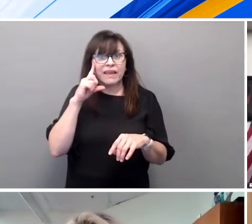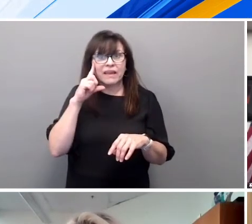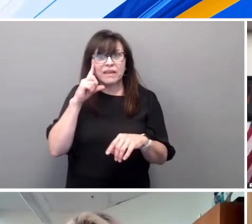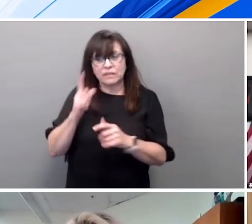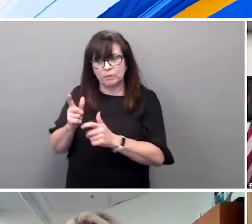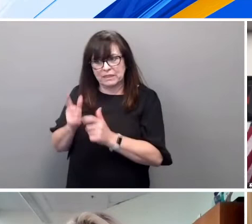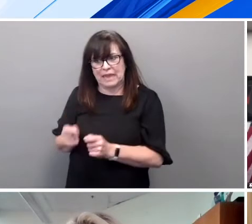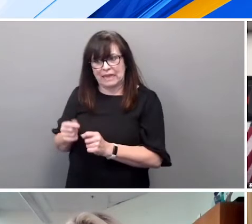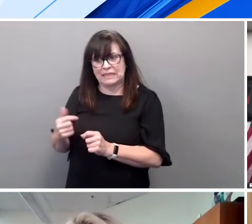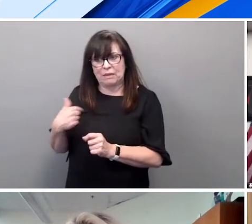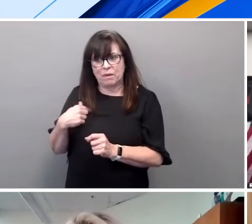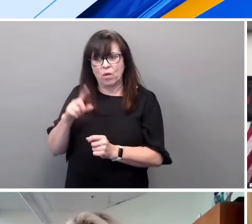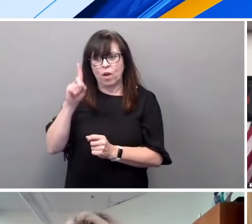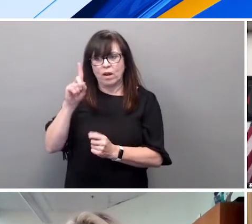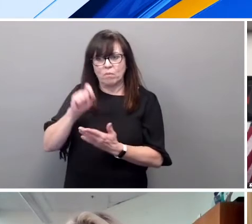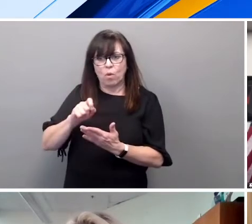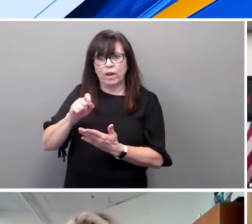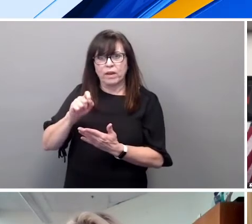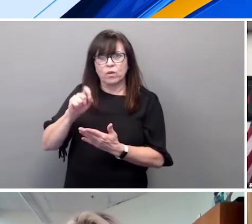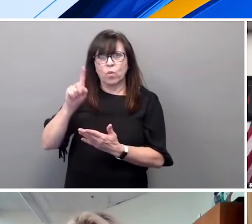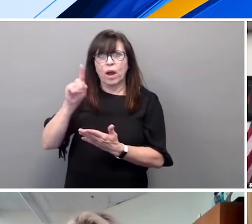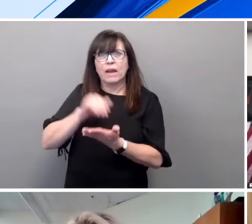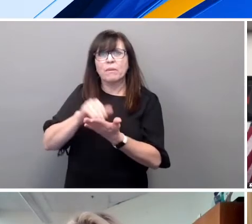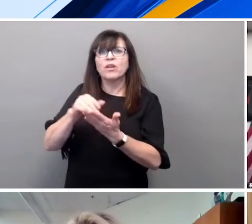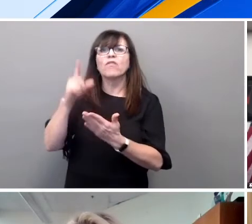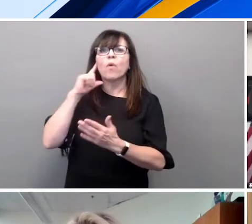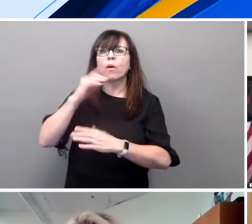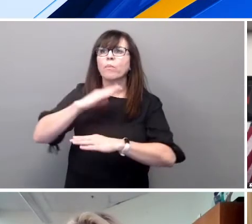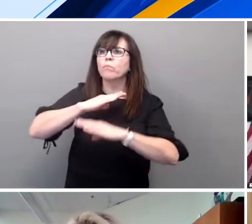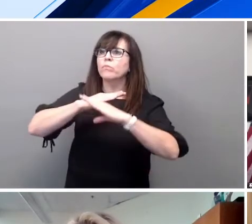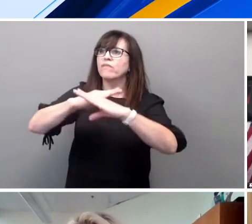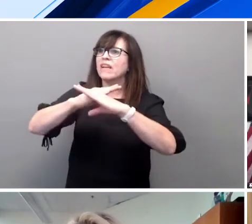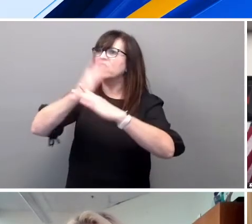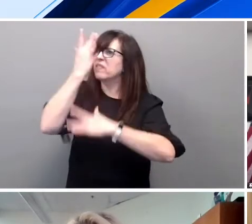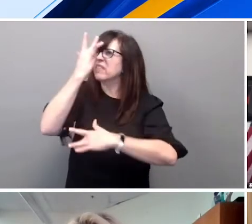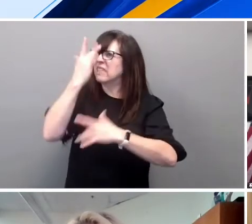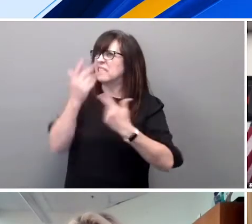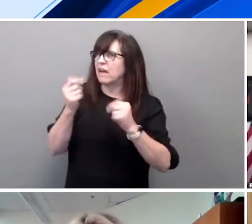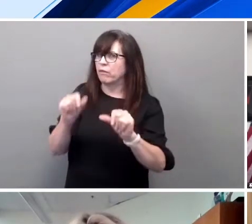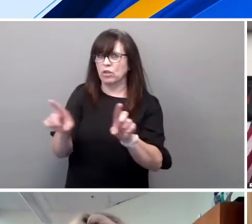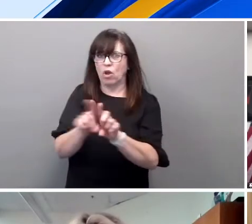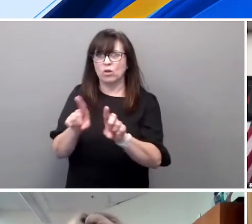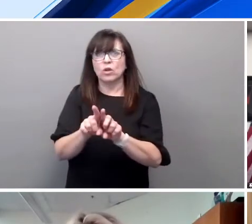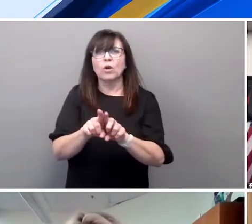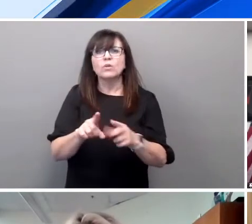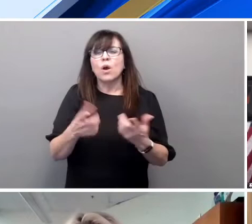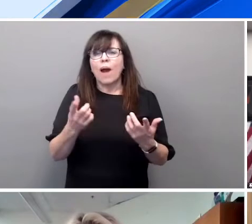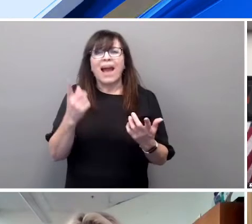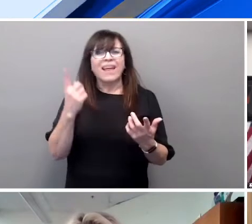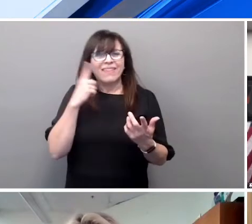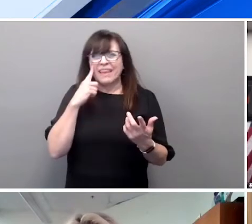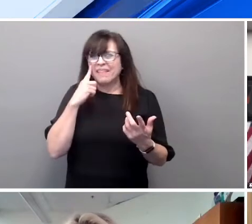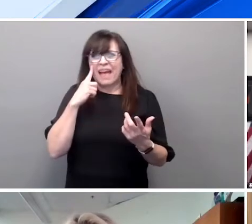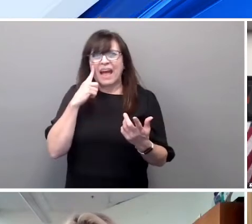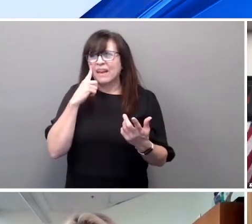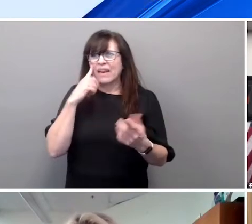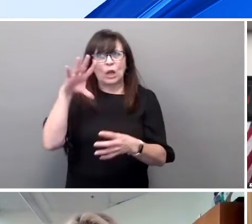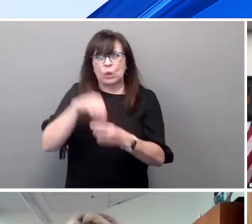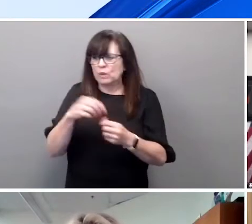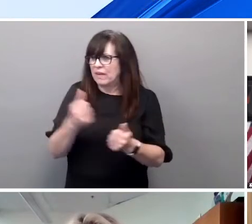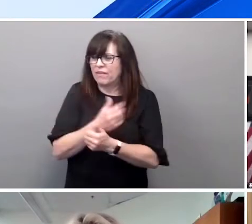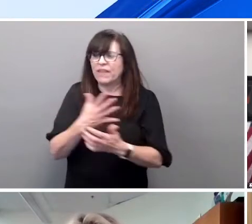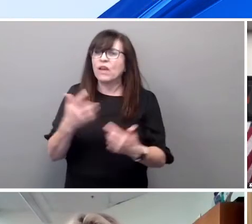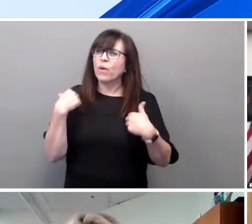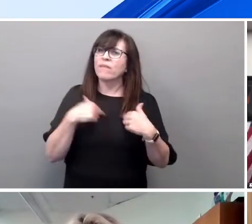was 1.1 million for disease prevention efforts as well. So I think that just about covers it. We have a